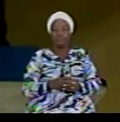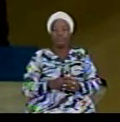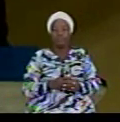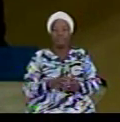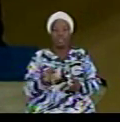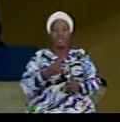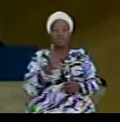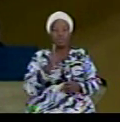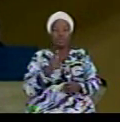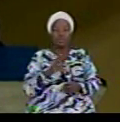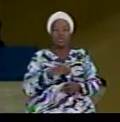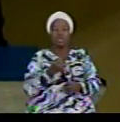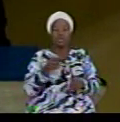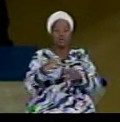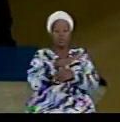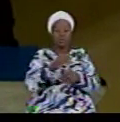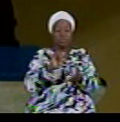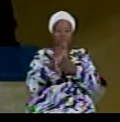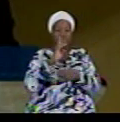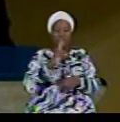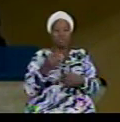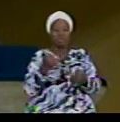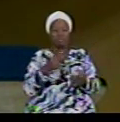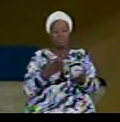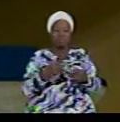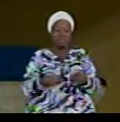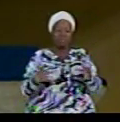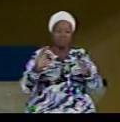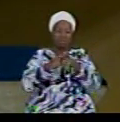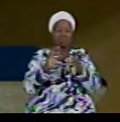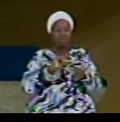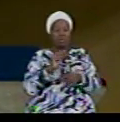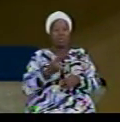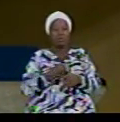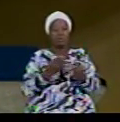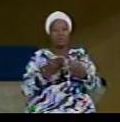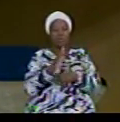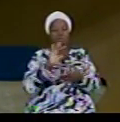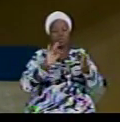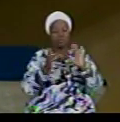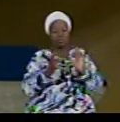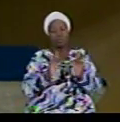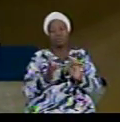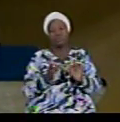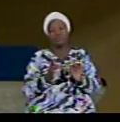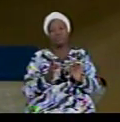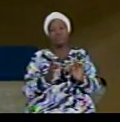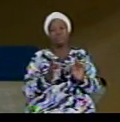Wherever location you are, maybe you are joining us through the social media,